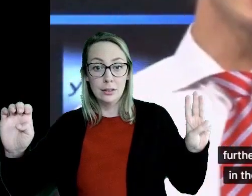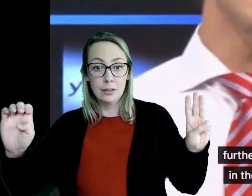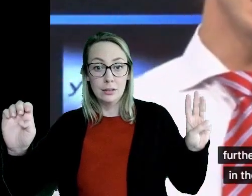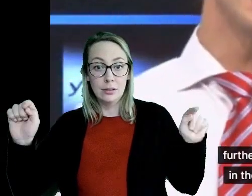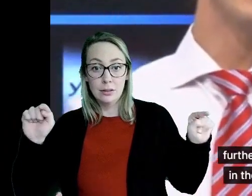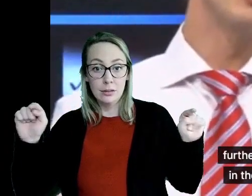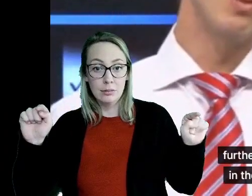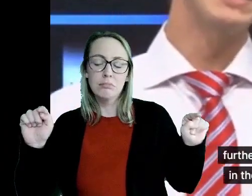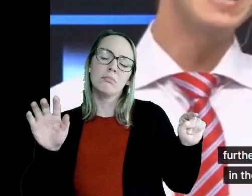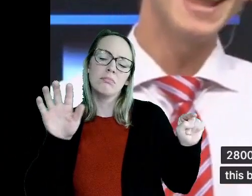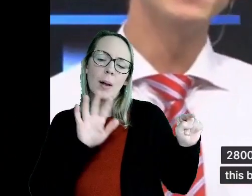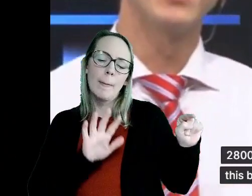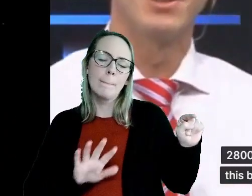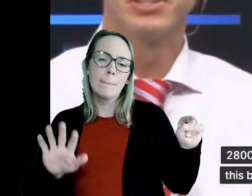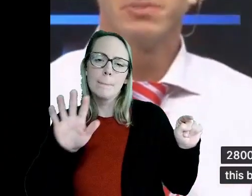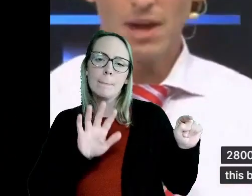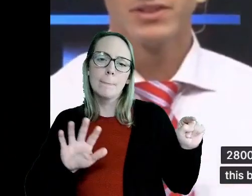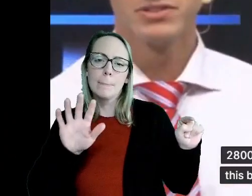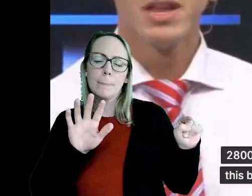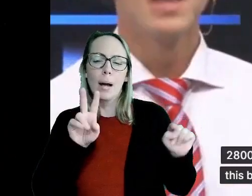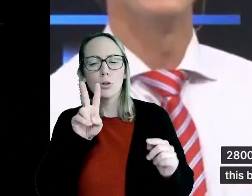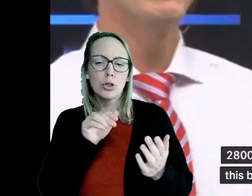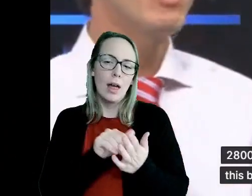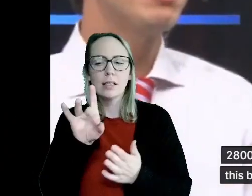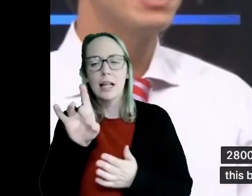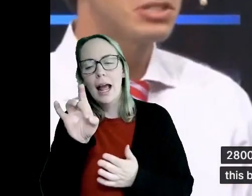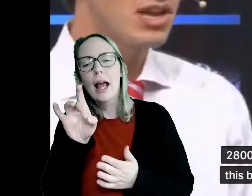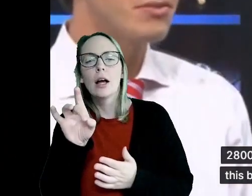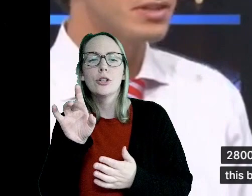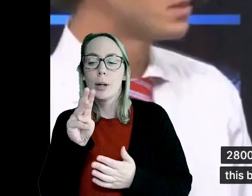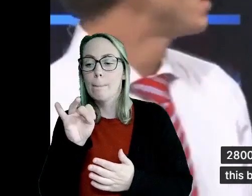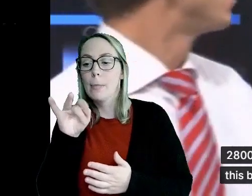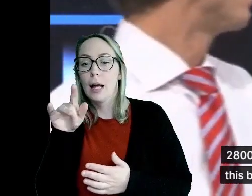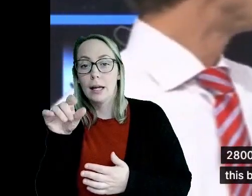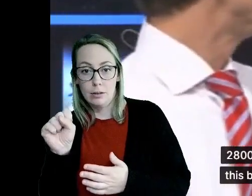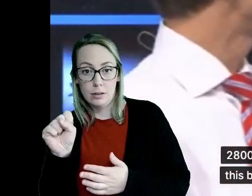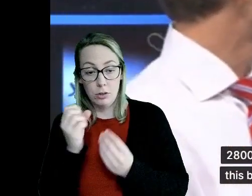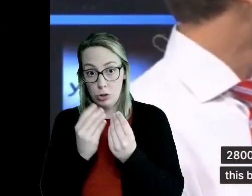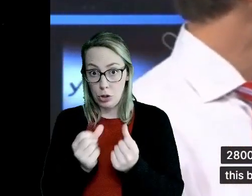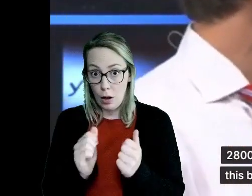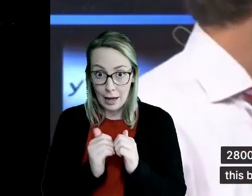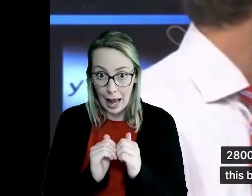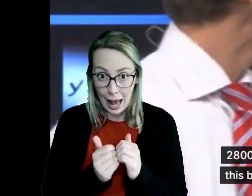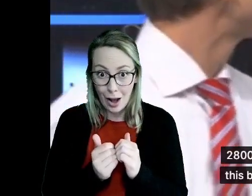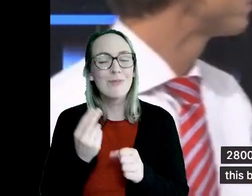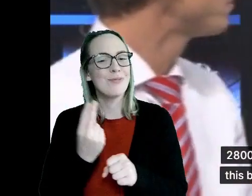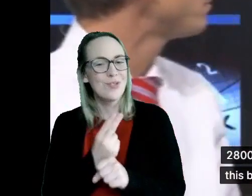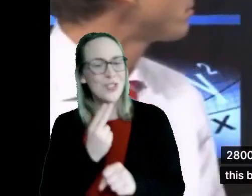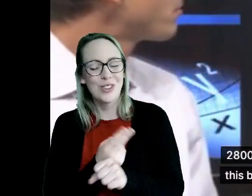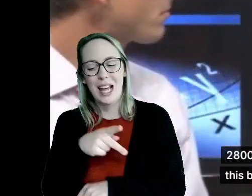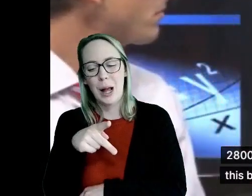is approximately 2,800 miles. And we were able to solve this by using a proportion.